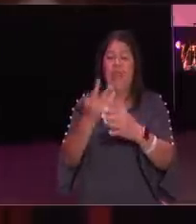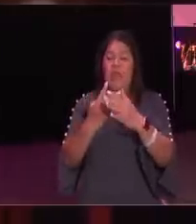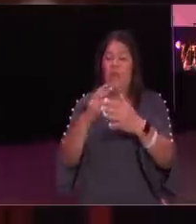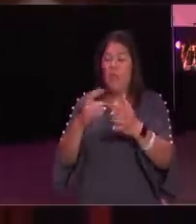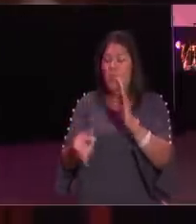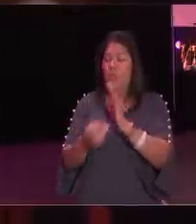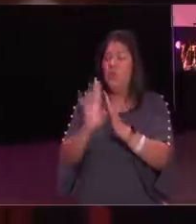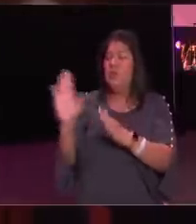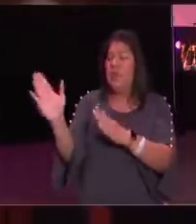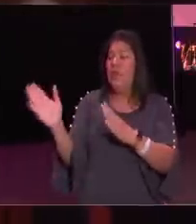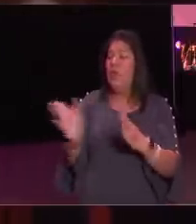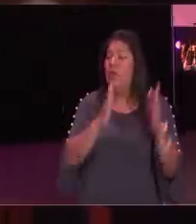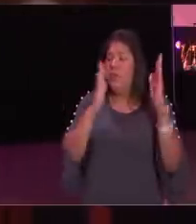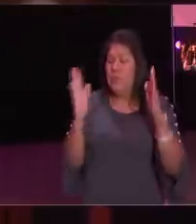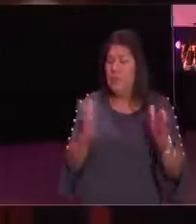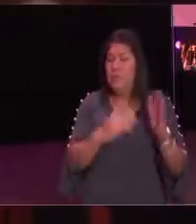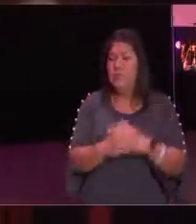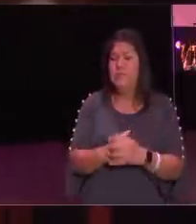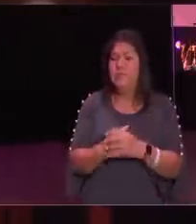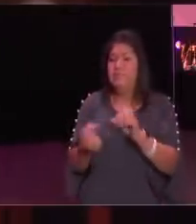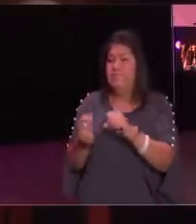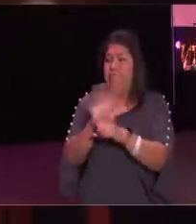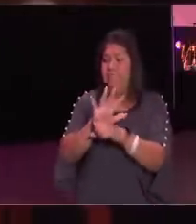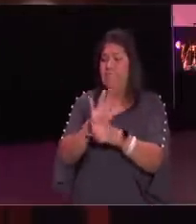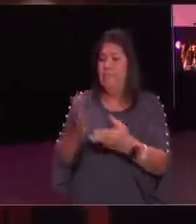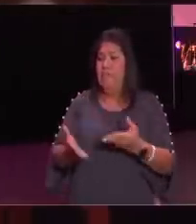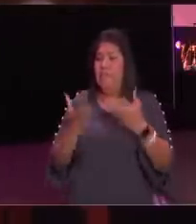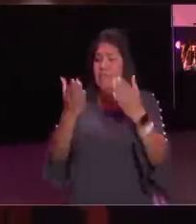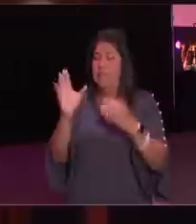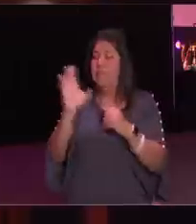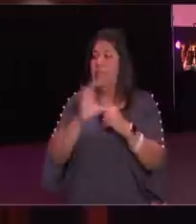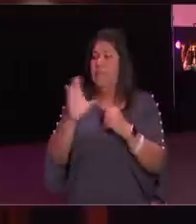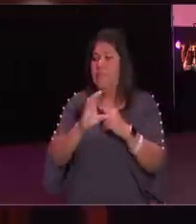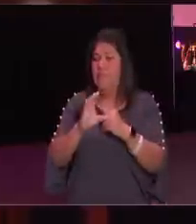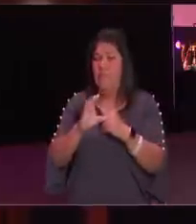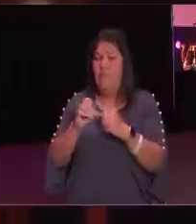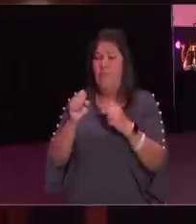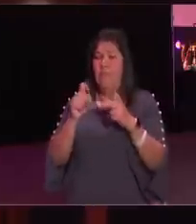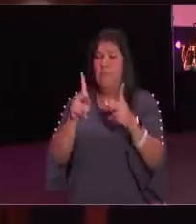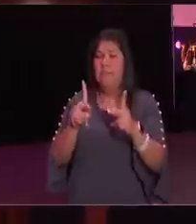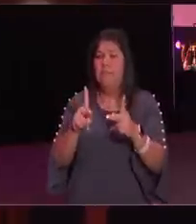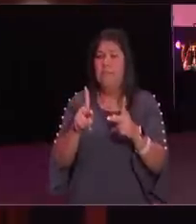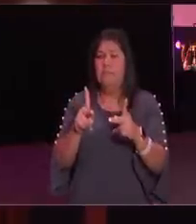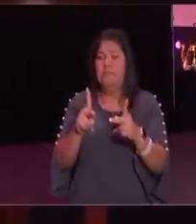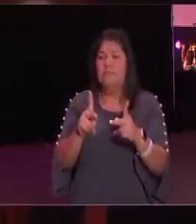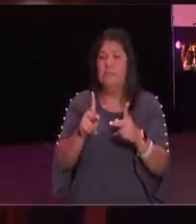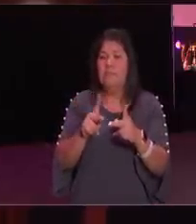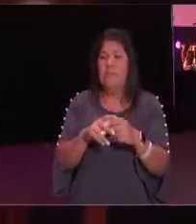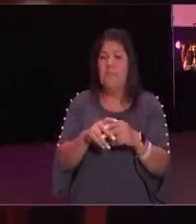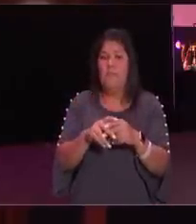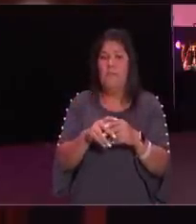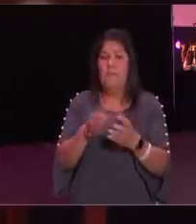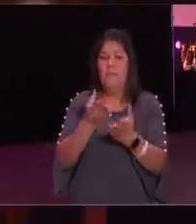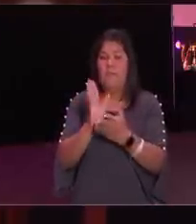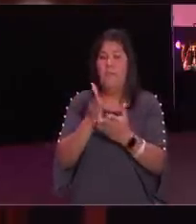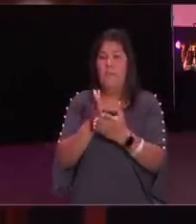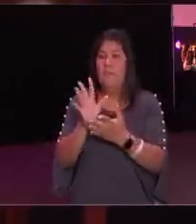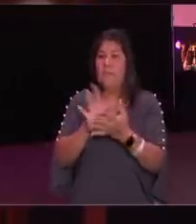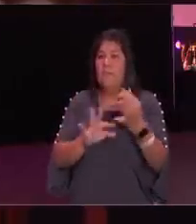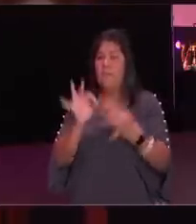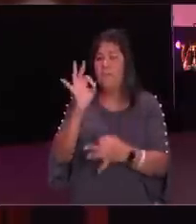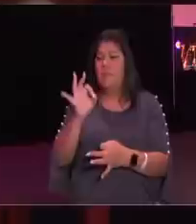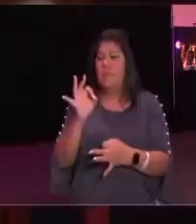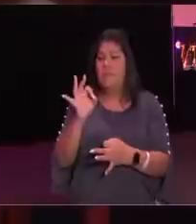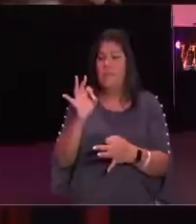purpose. The pandemic has provided the church an opportunity to allow the Holy